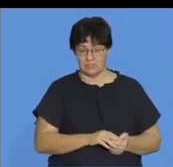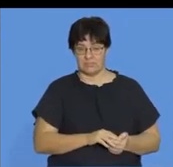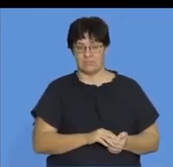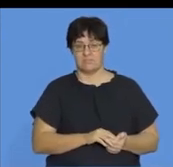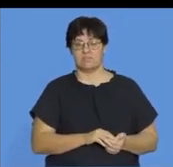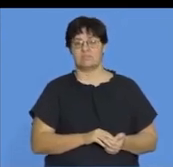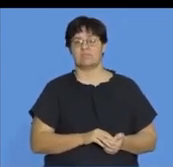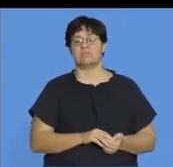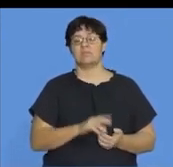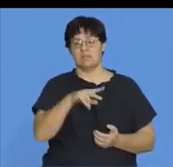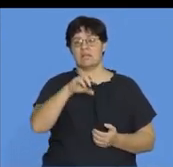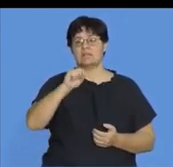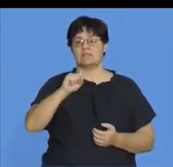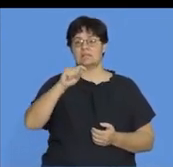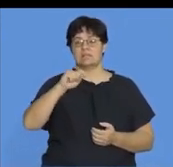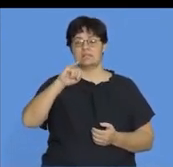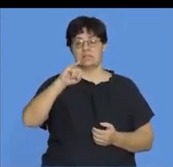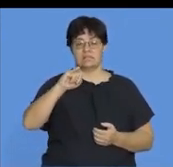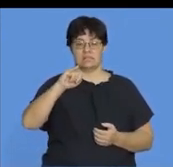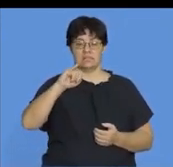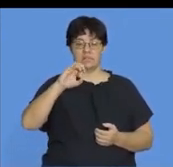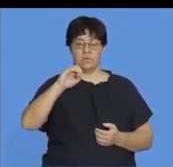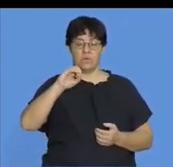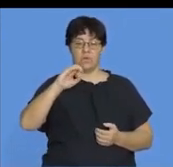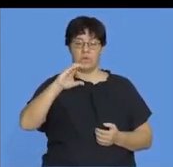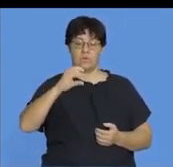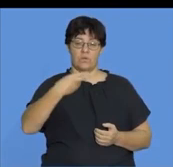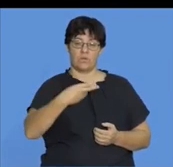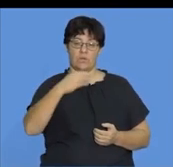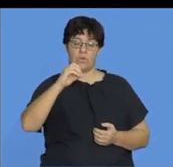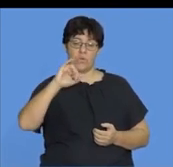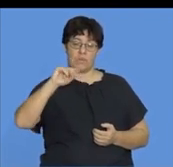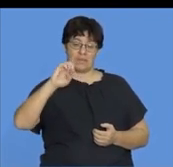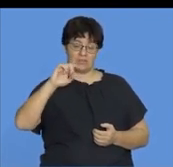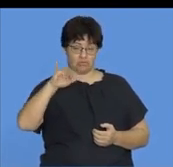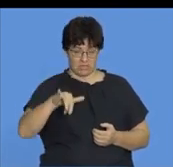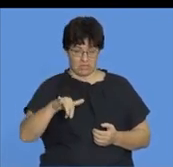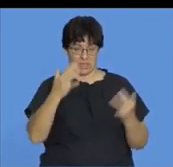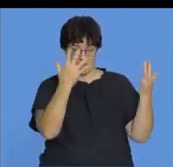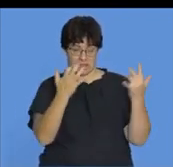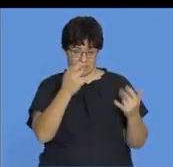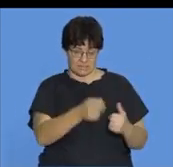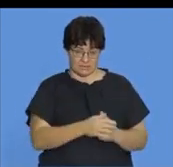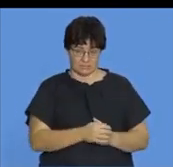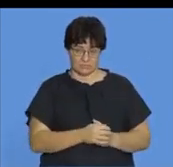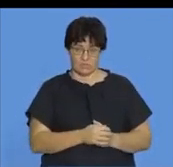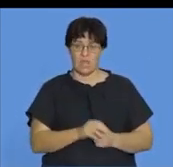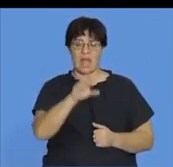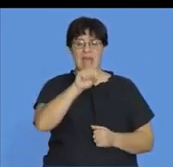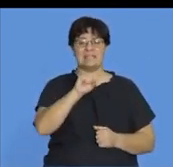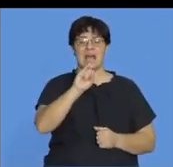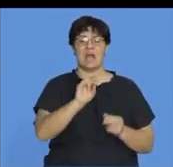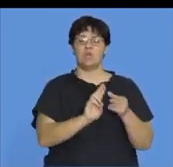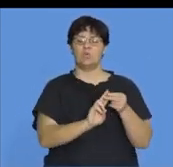so this is a stoichiometric calculation. What are we given? We are given masses, right? But then what is the SI unit